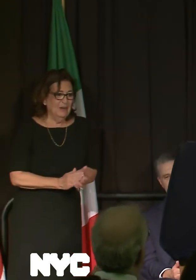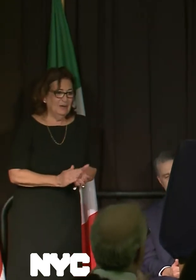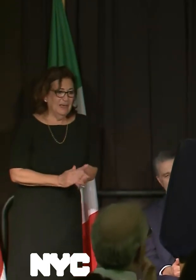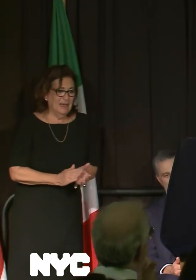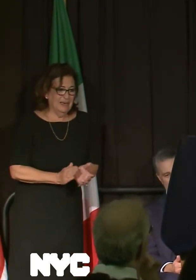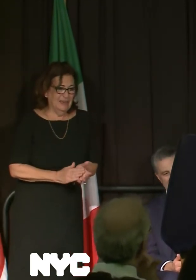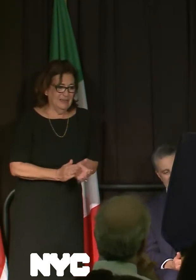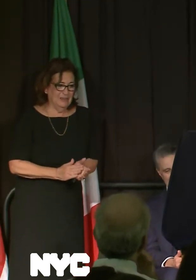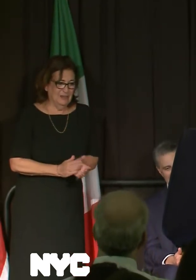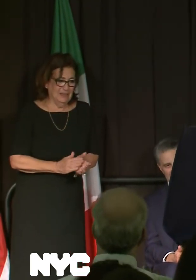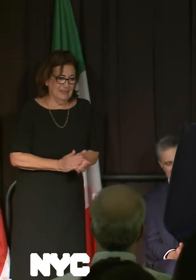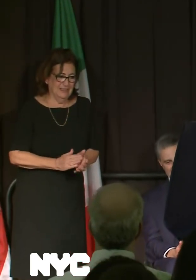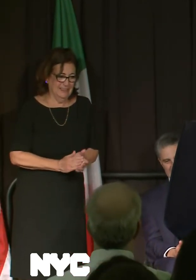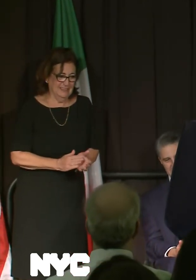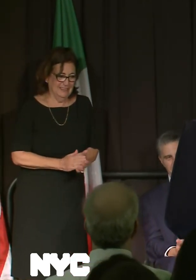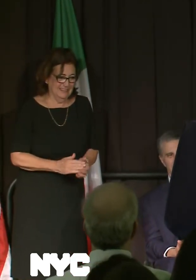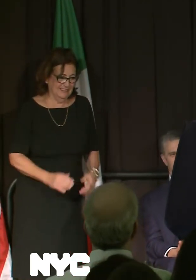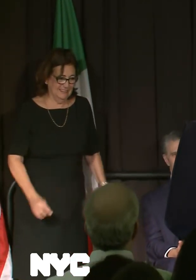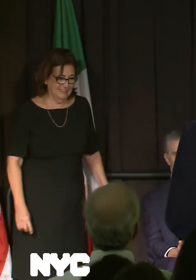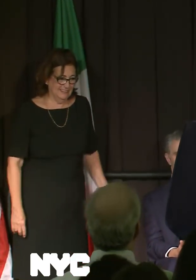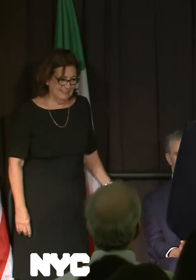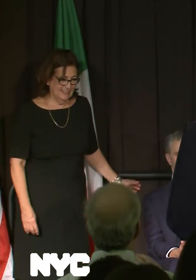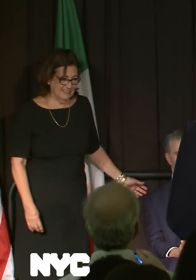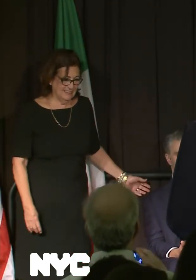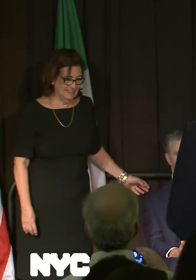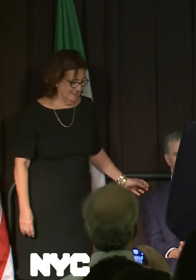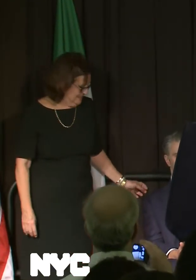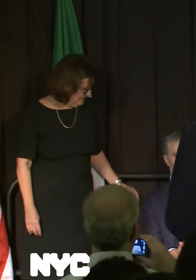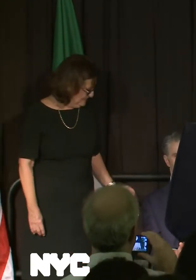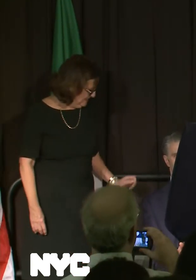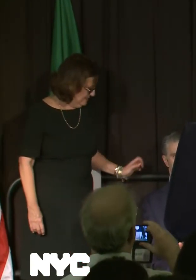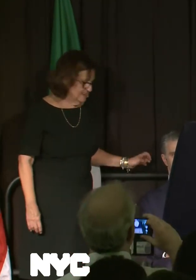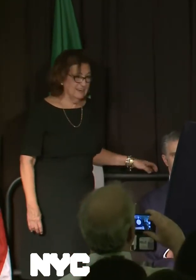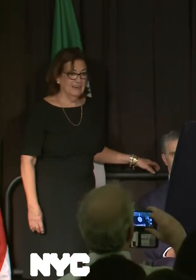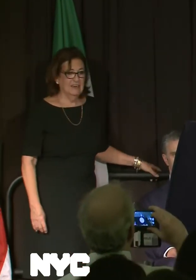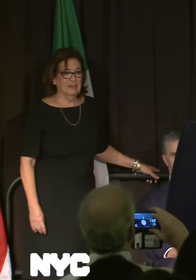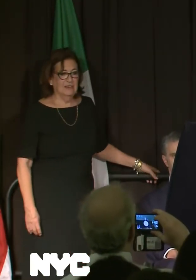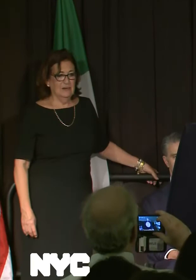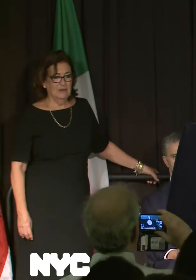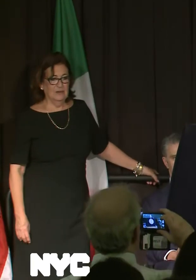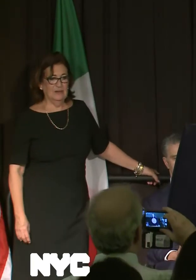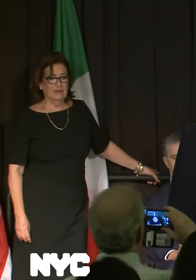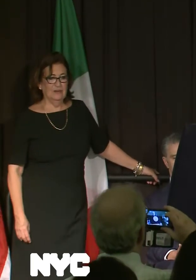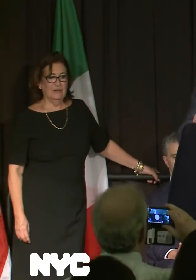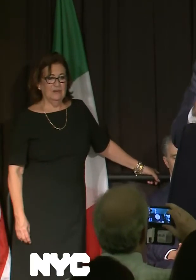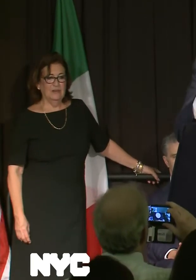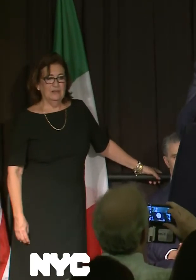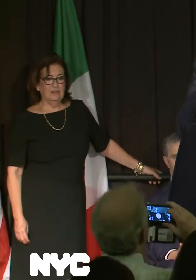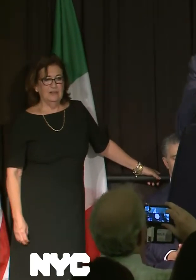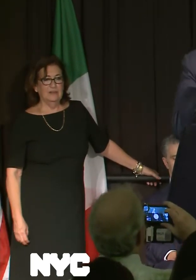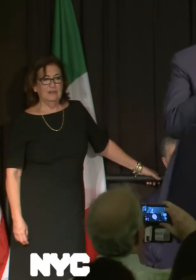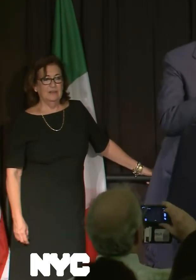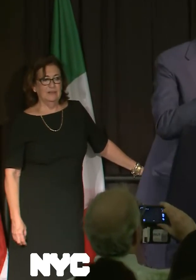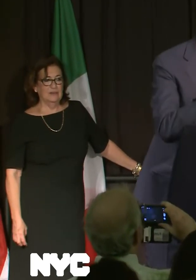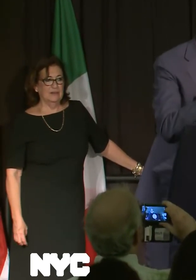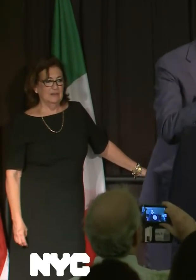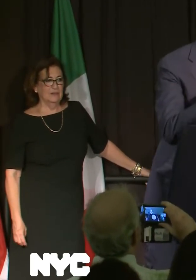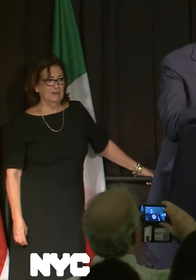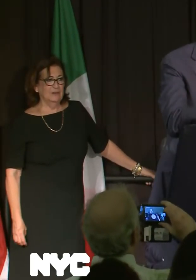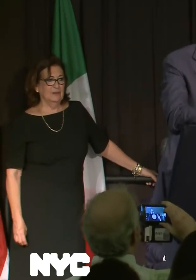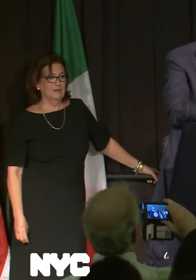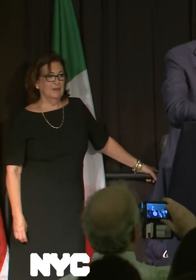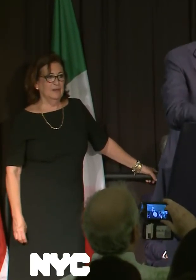That was good. I love this one. You want to show off your shirt because I'll announce it. I want to say that Jennifer